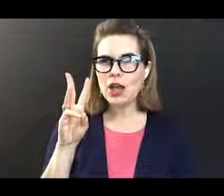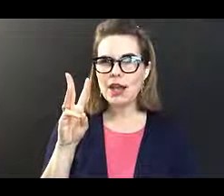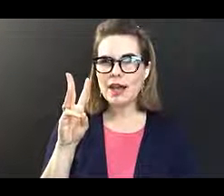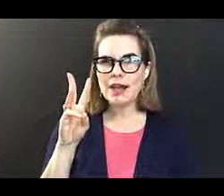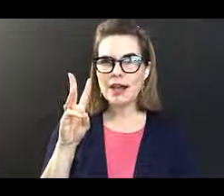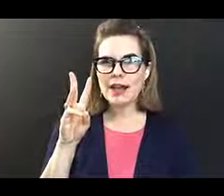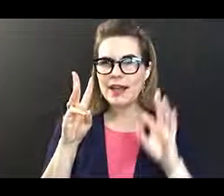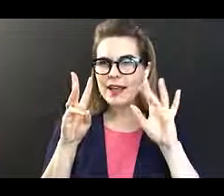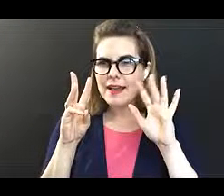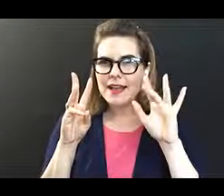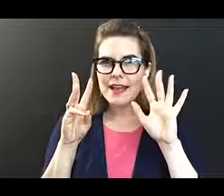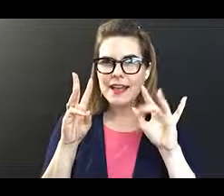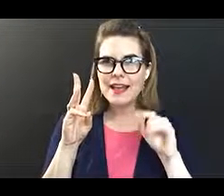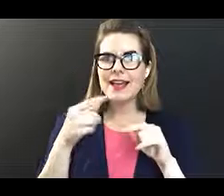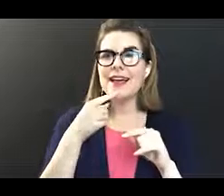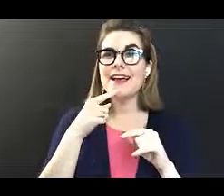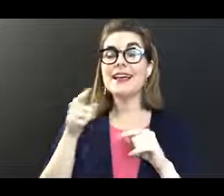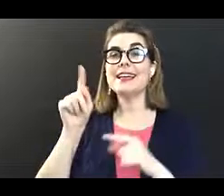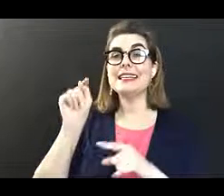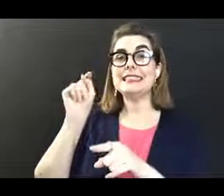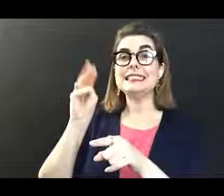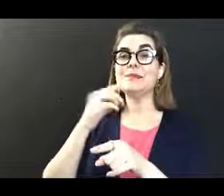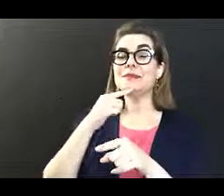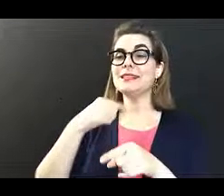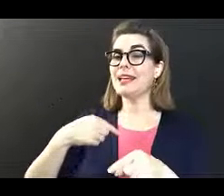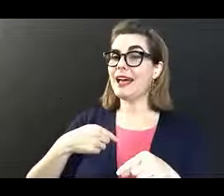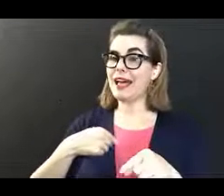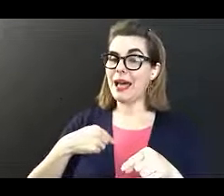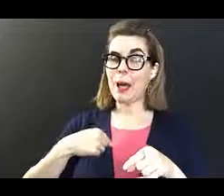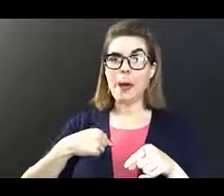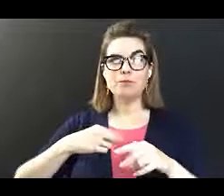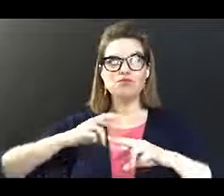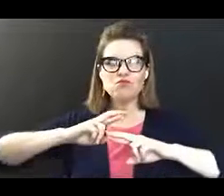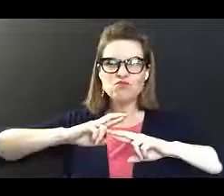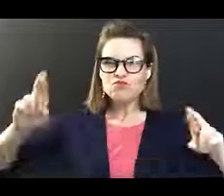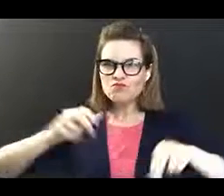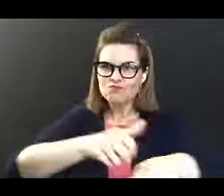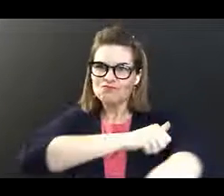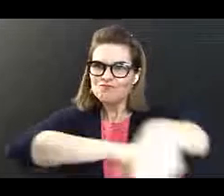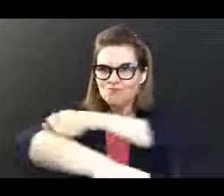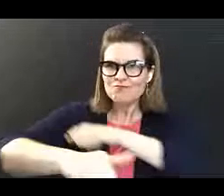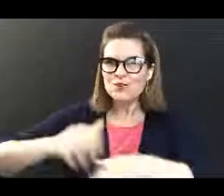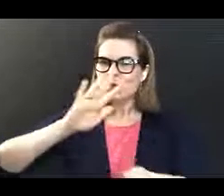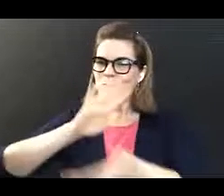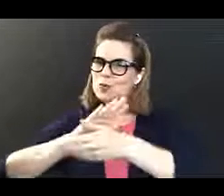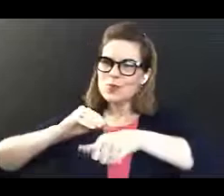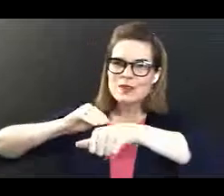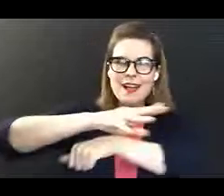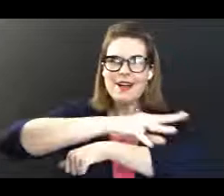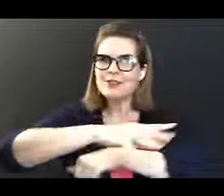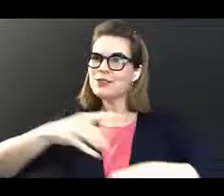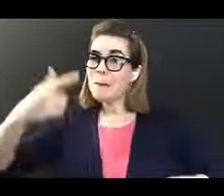is all in for school counselors. Would you like to say a few words, Tim? It's Well, let's all see. in for Thank Thank students.